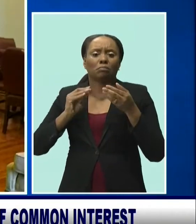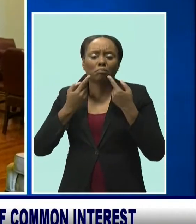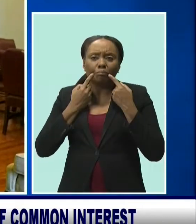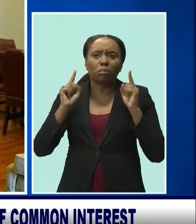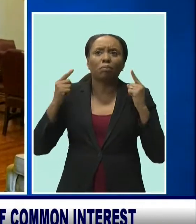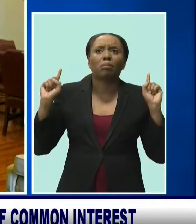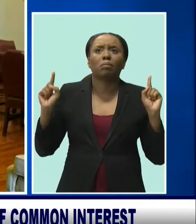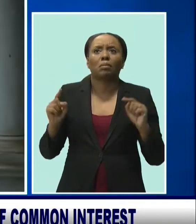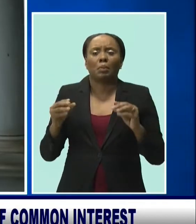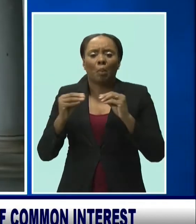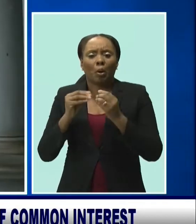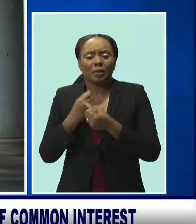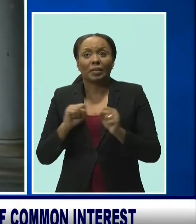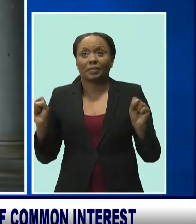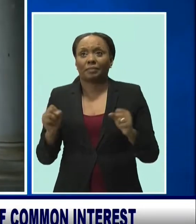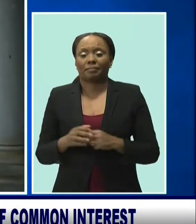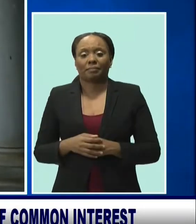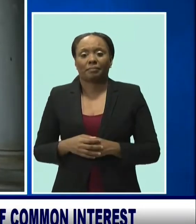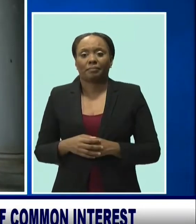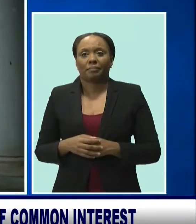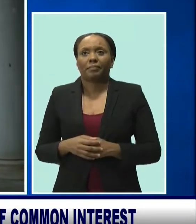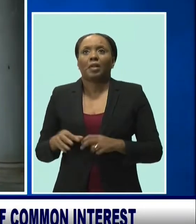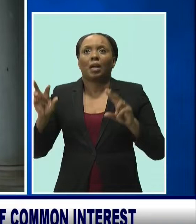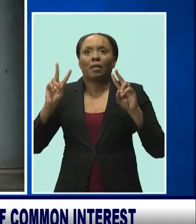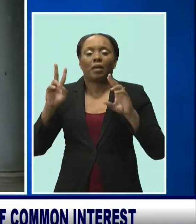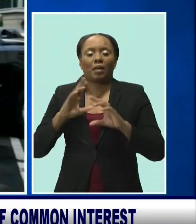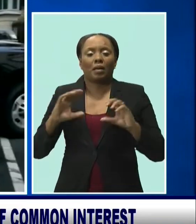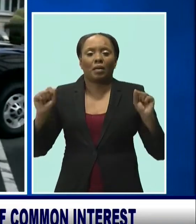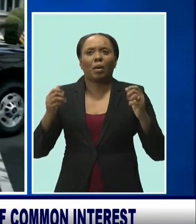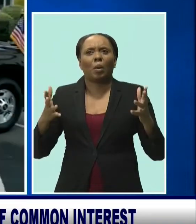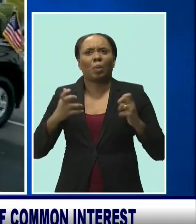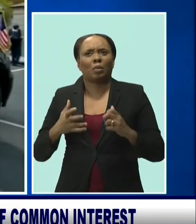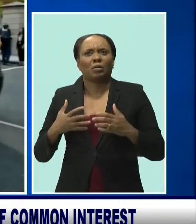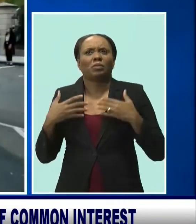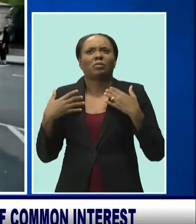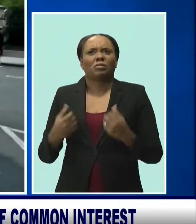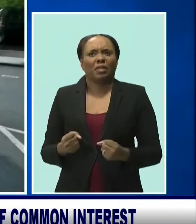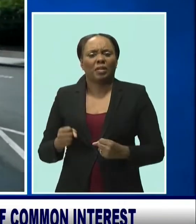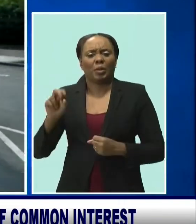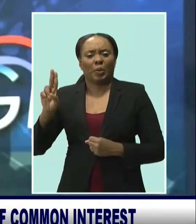President Harris has pledged to work on strengthening the U.S. relationship with